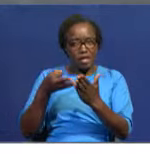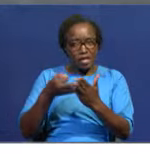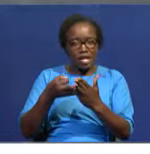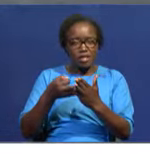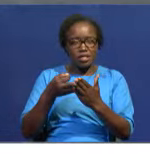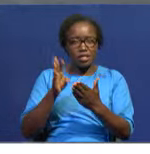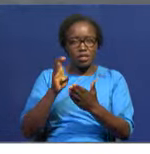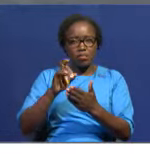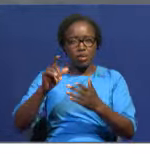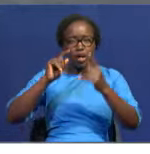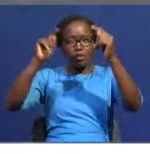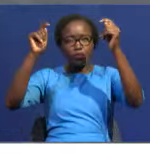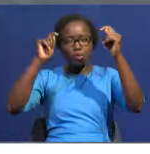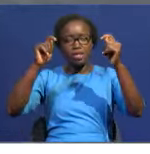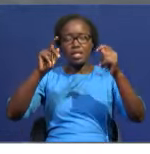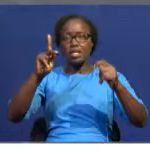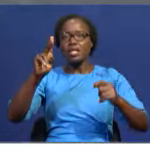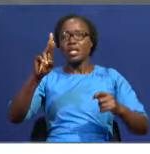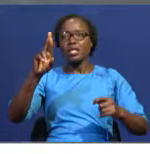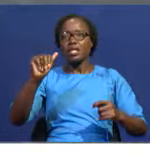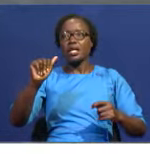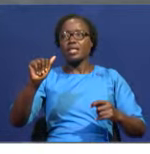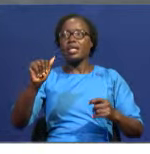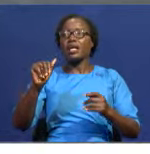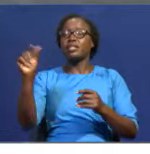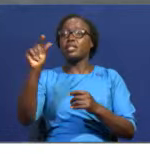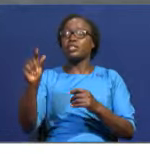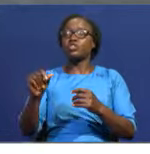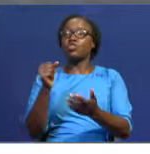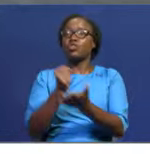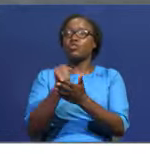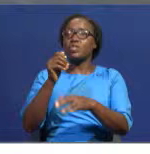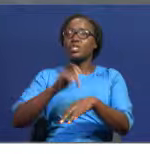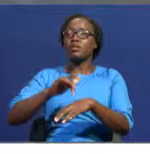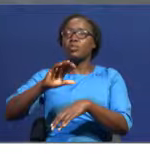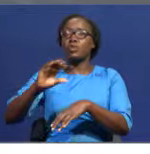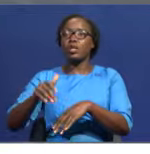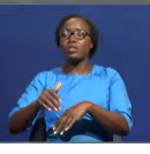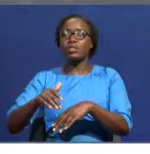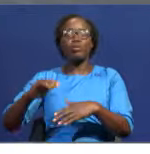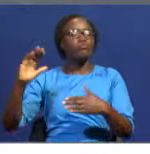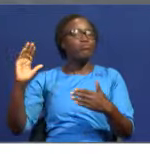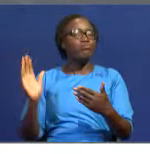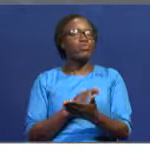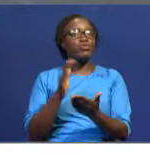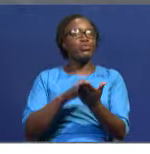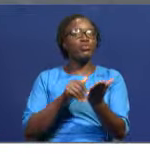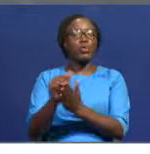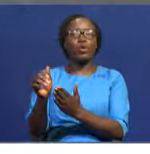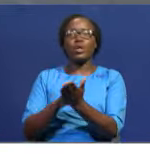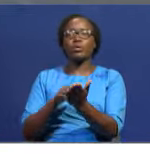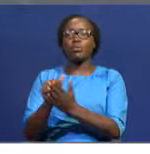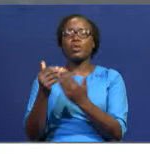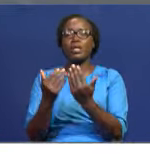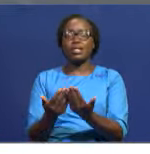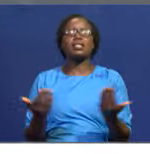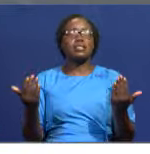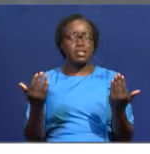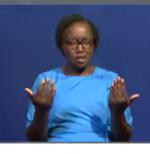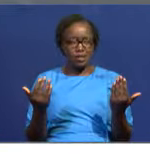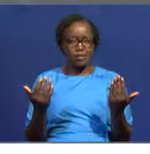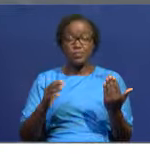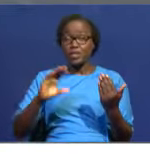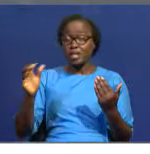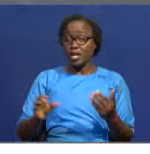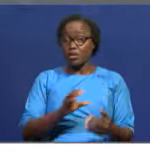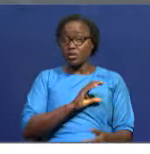during the protest, the Kenya Revenue Authority Northern Region offices in Embu County were vandalized and property destroyed. The